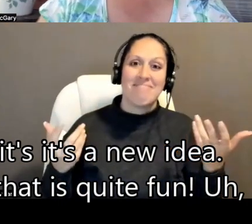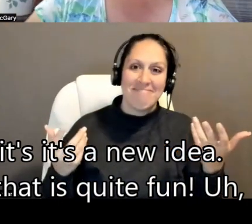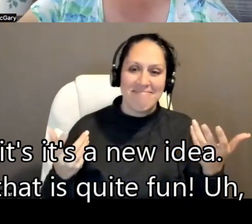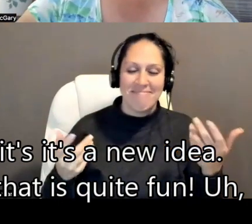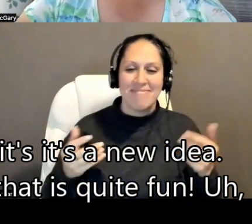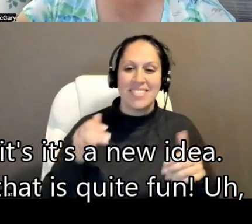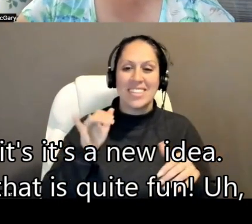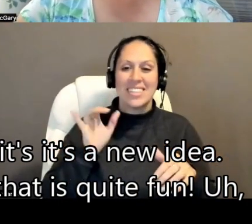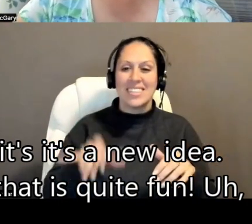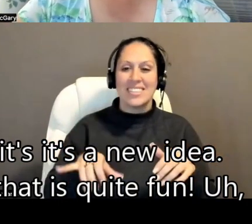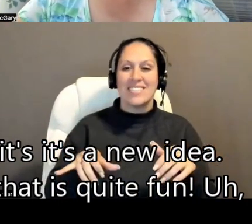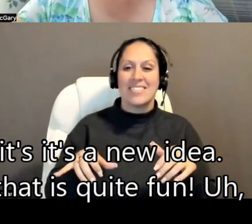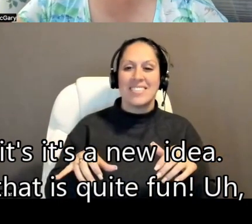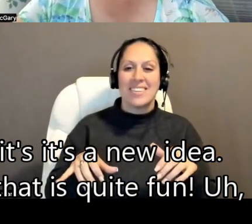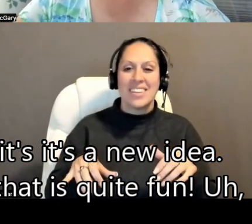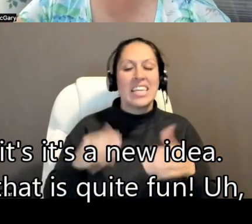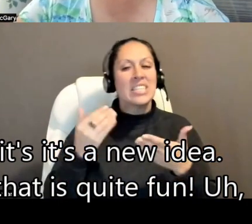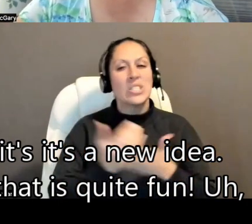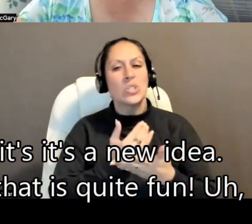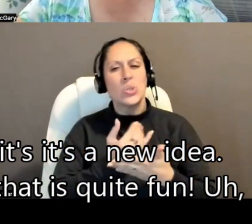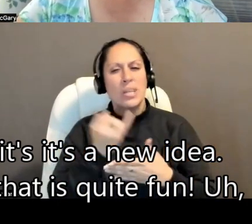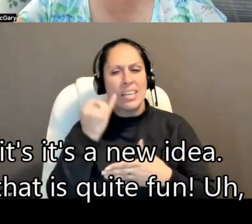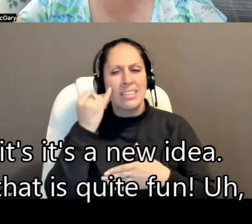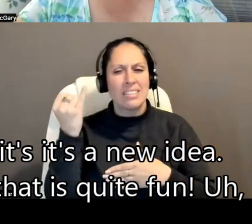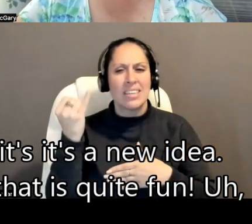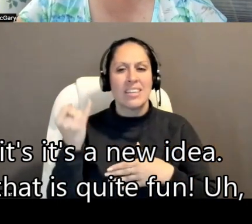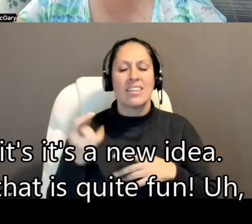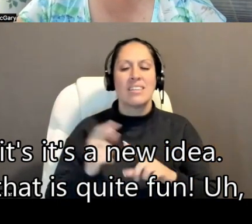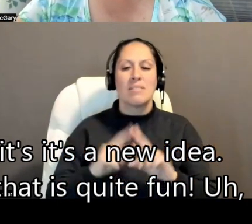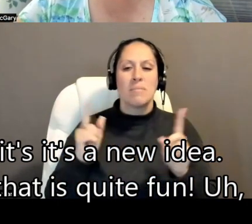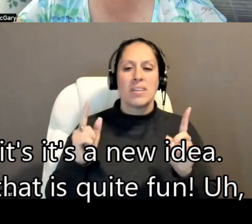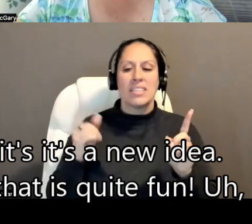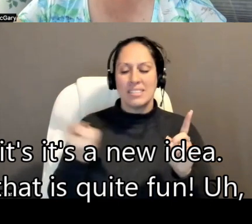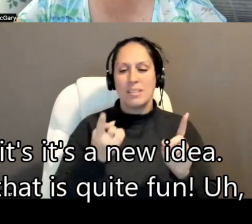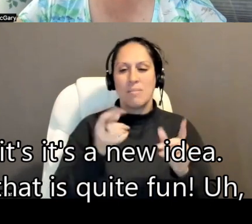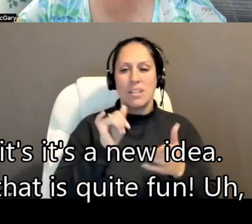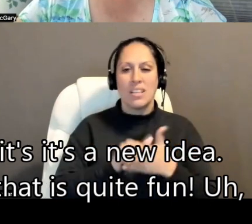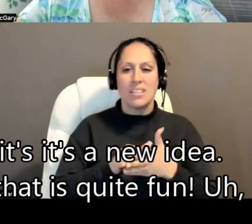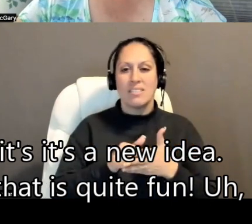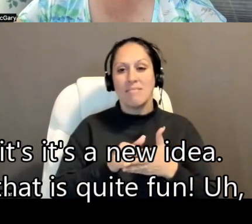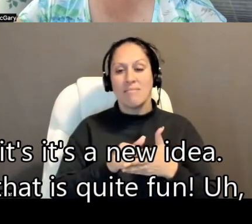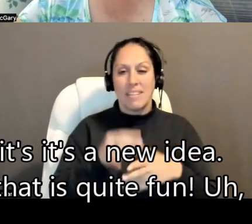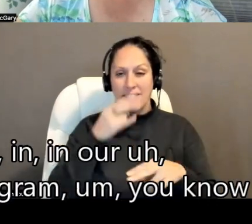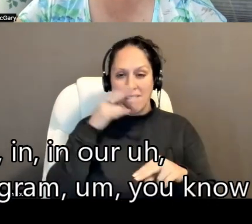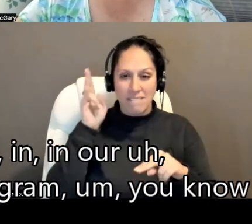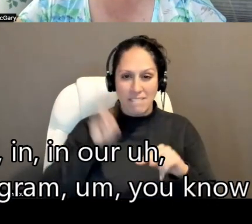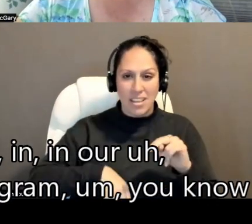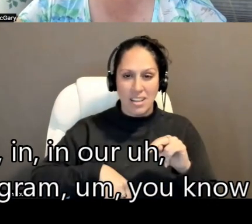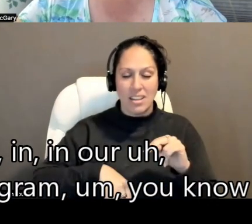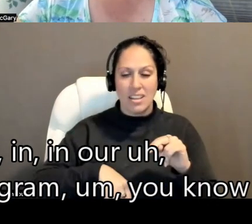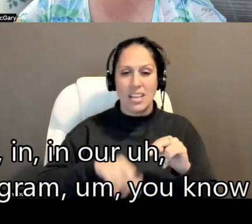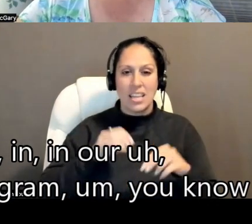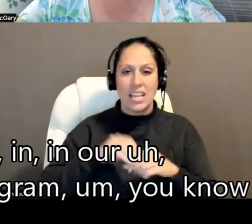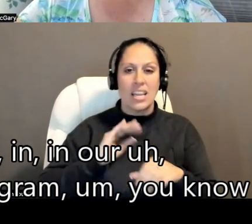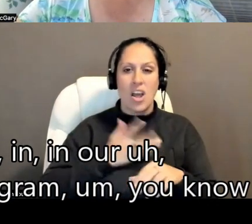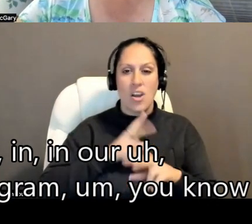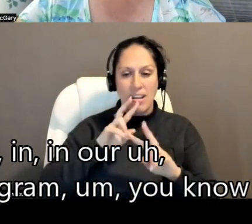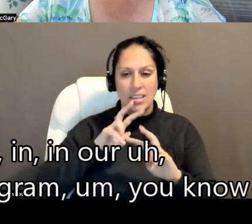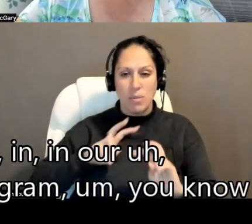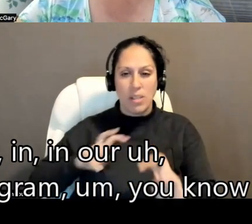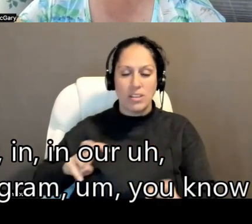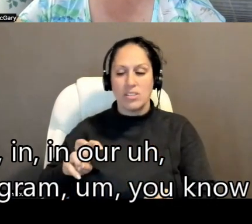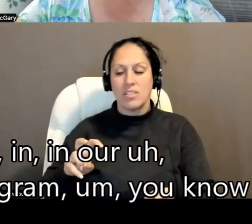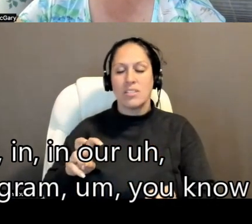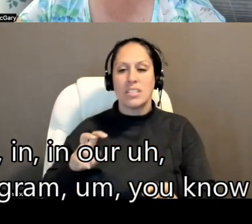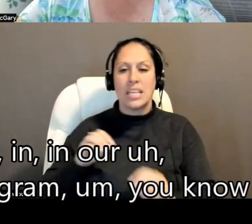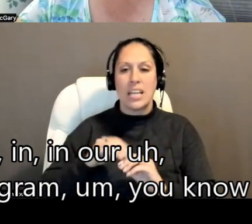Which is it's a new idea, but something that is quite fun in our exploration in